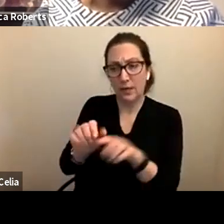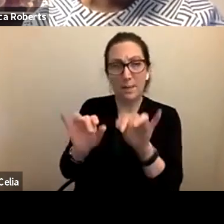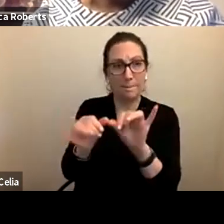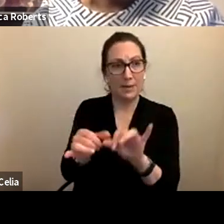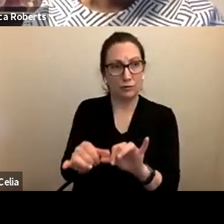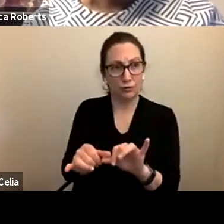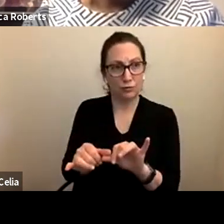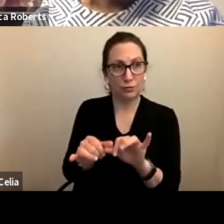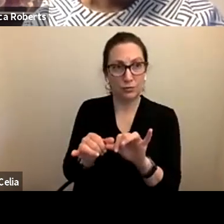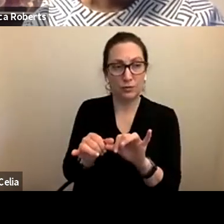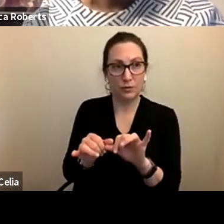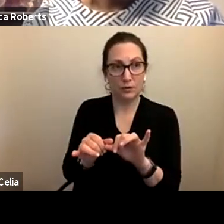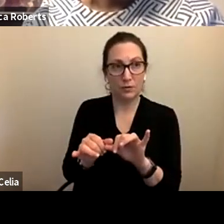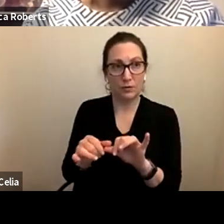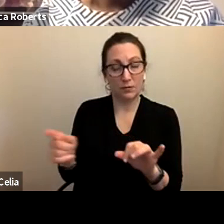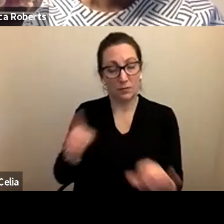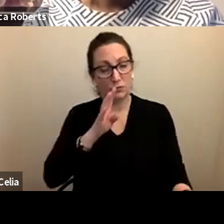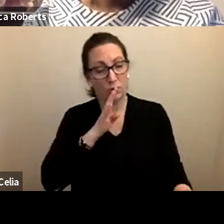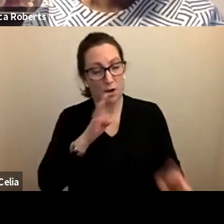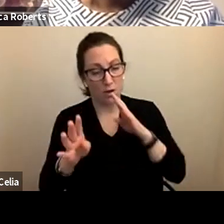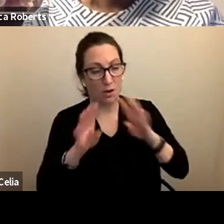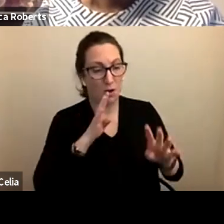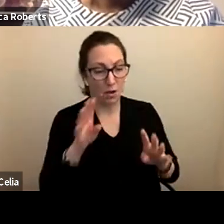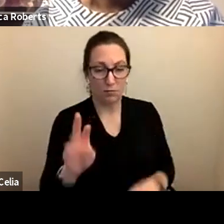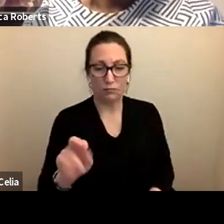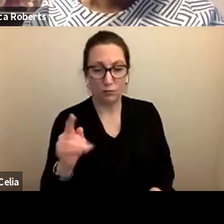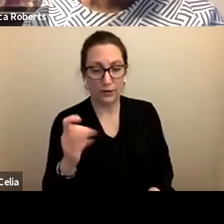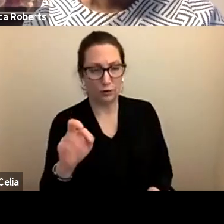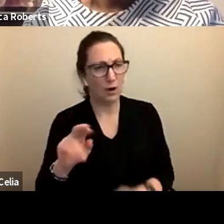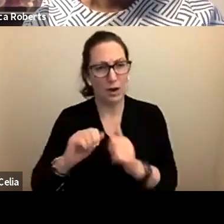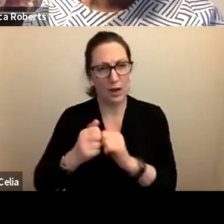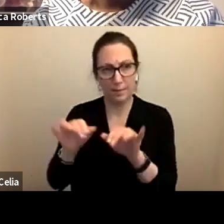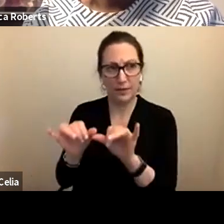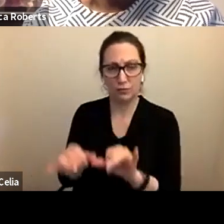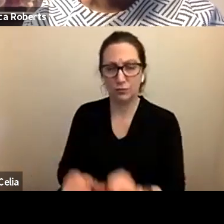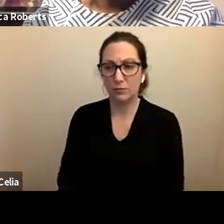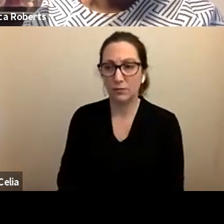claims is their definition of rigor?